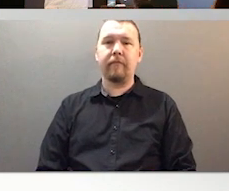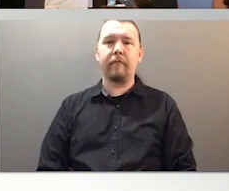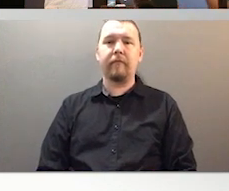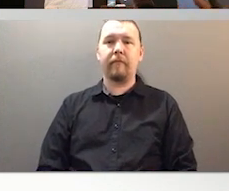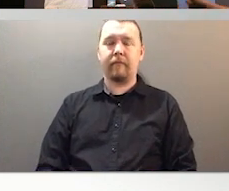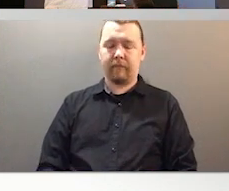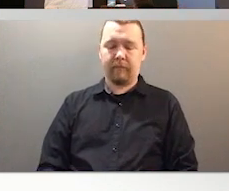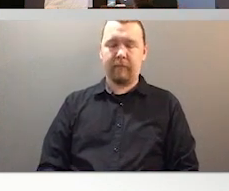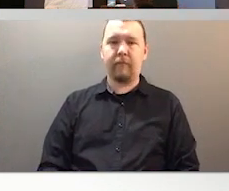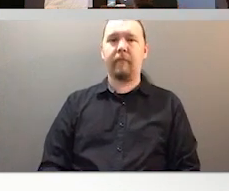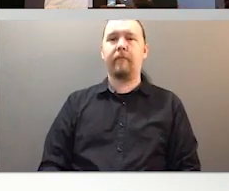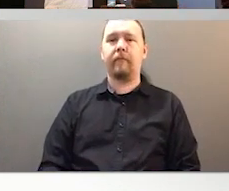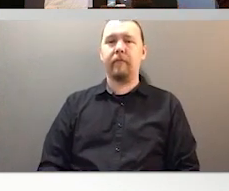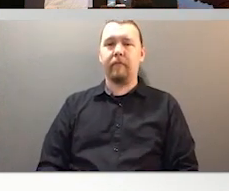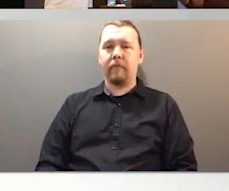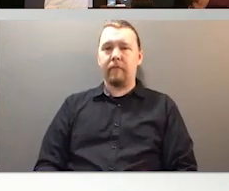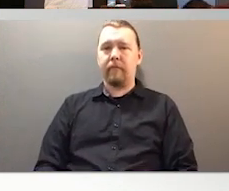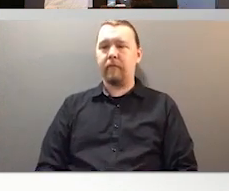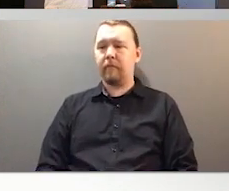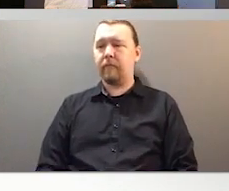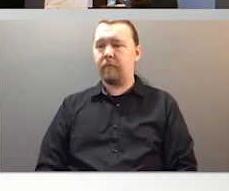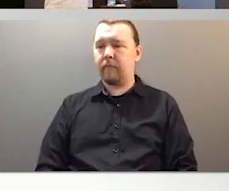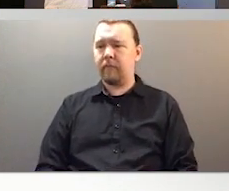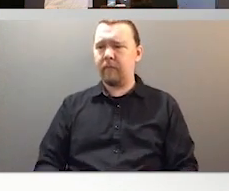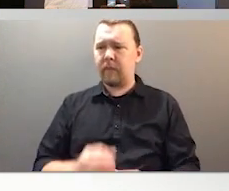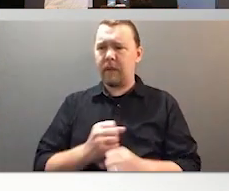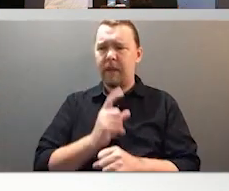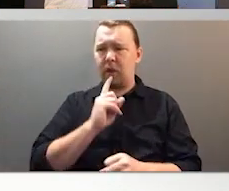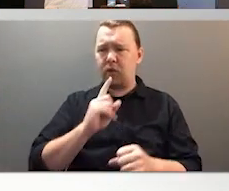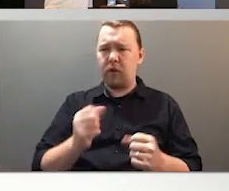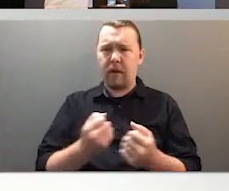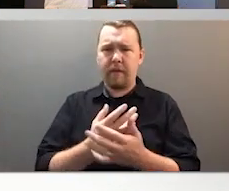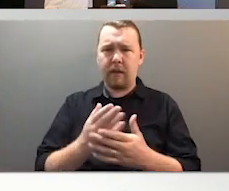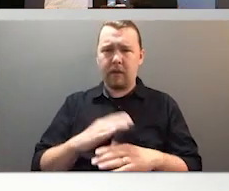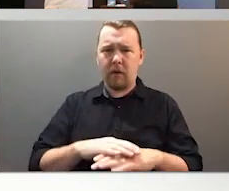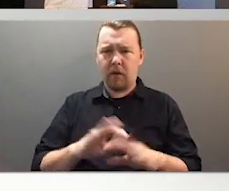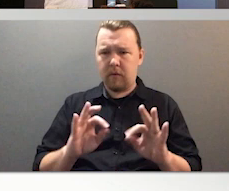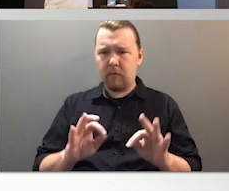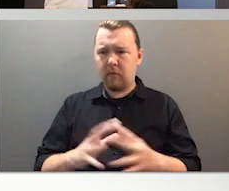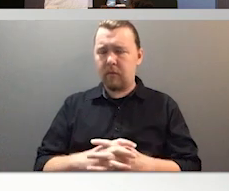Yeah. Usually I have to bring my own, so it's,